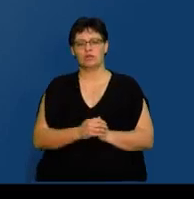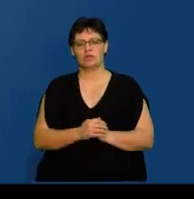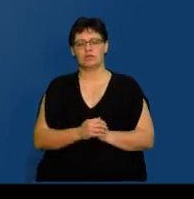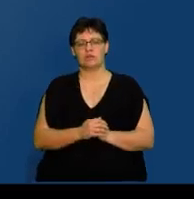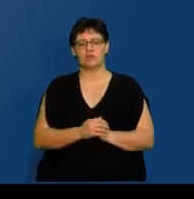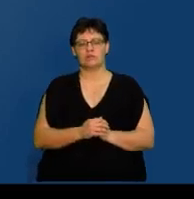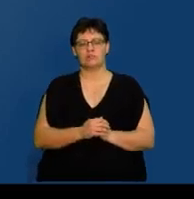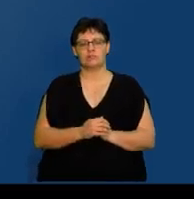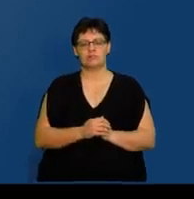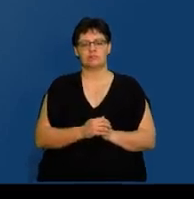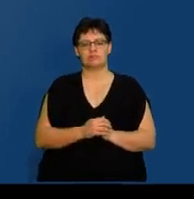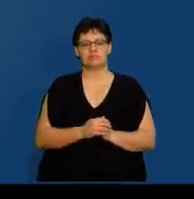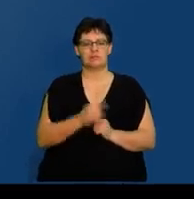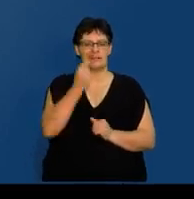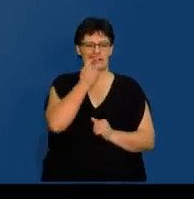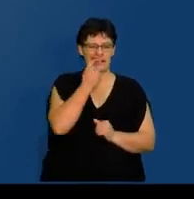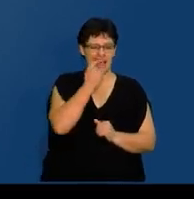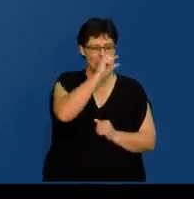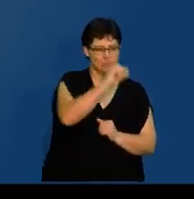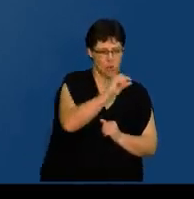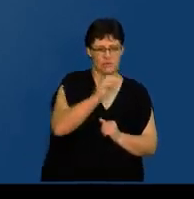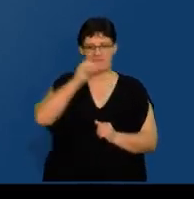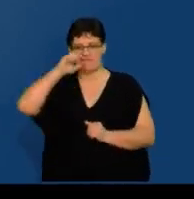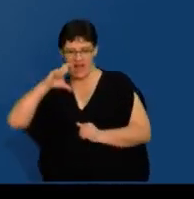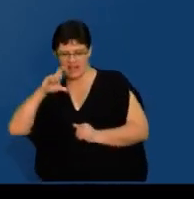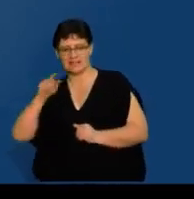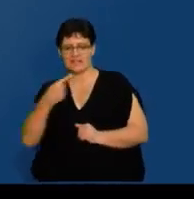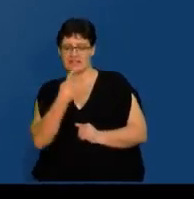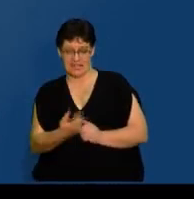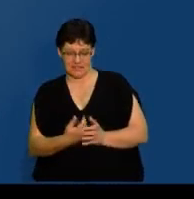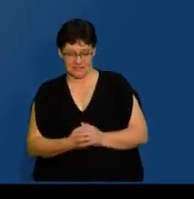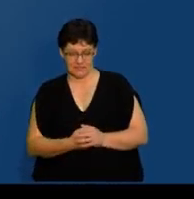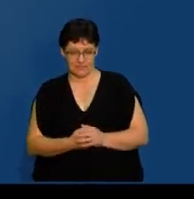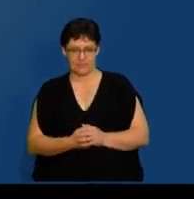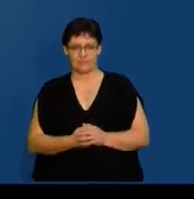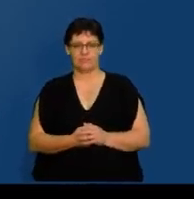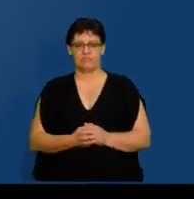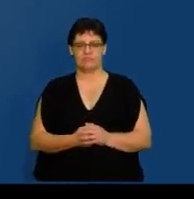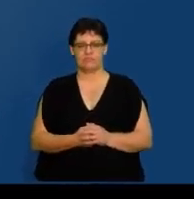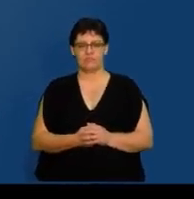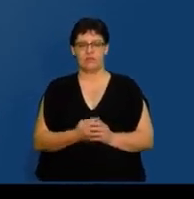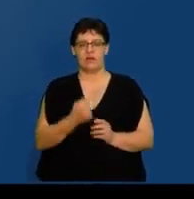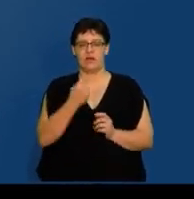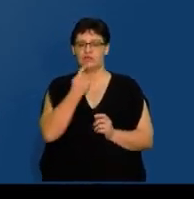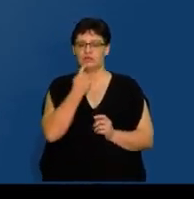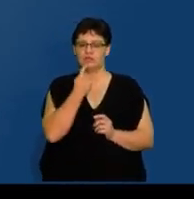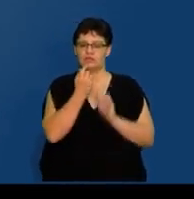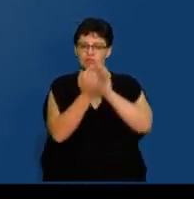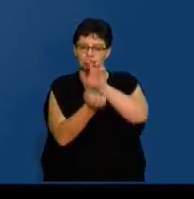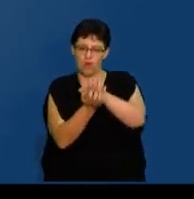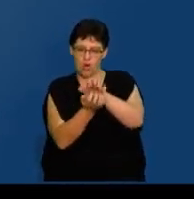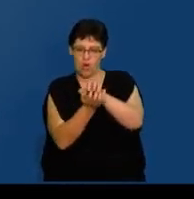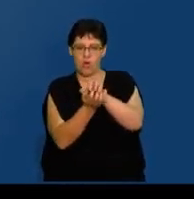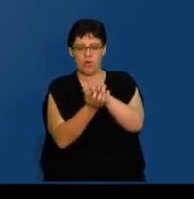canines. They are much smaller, whereas African apes, as I mentioned, much larger. The jaws, again, much